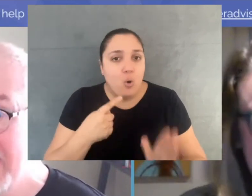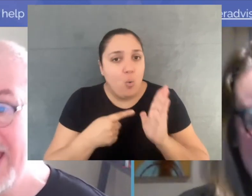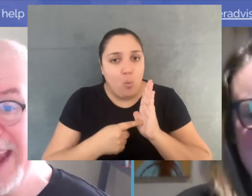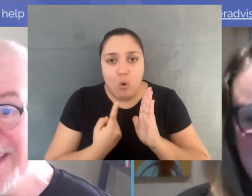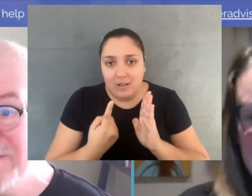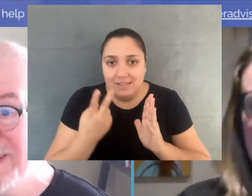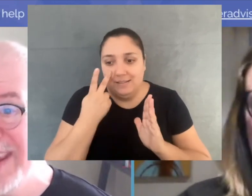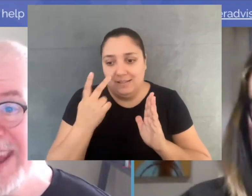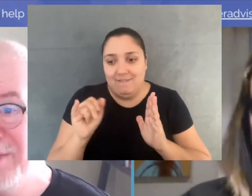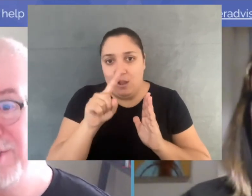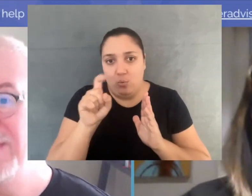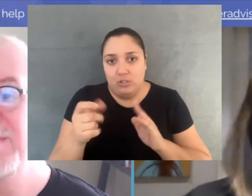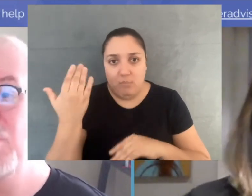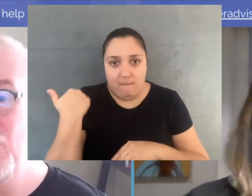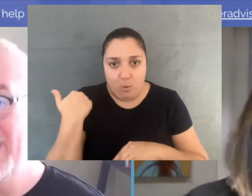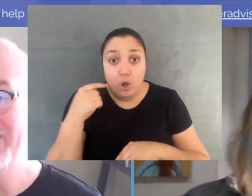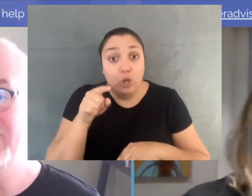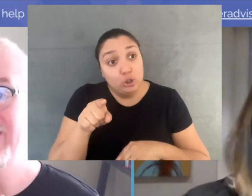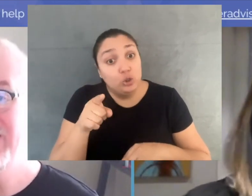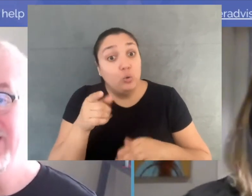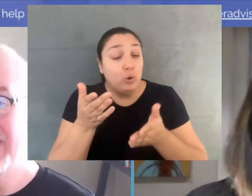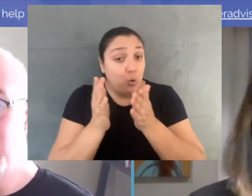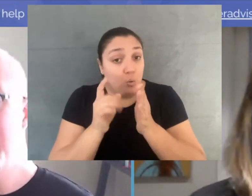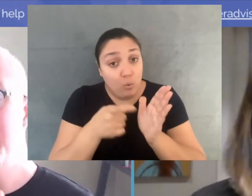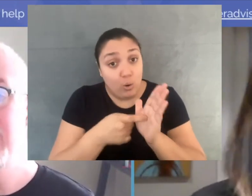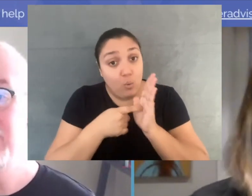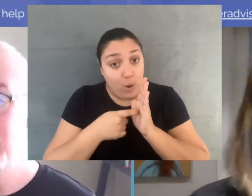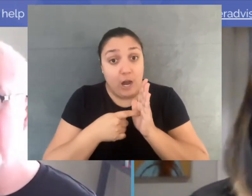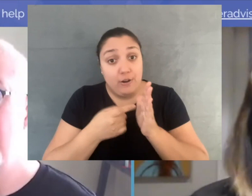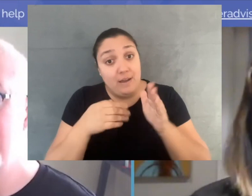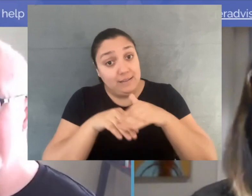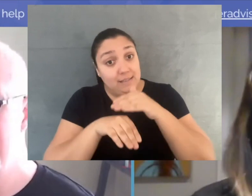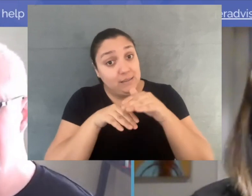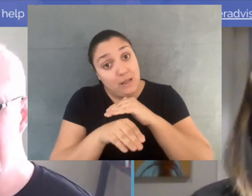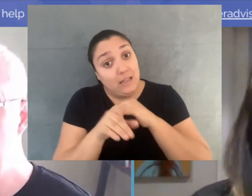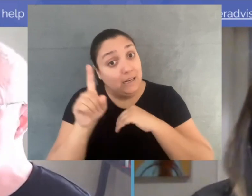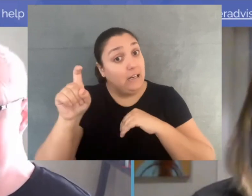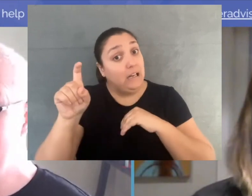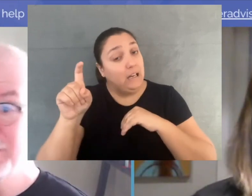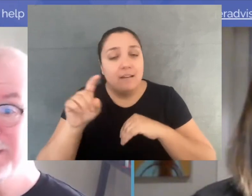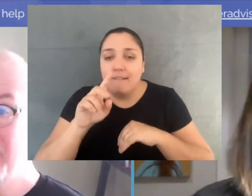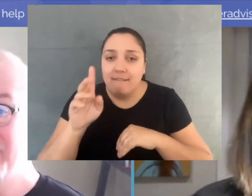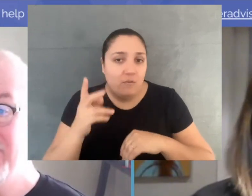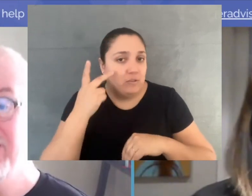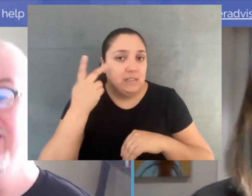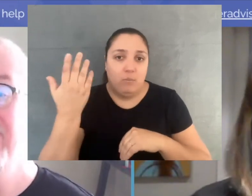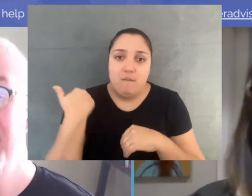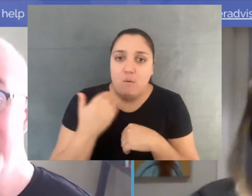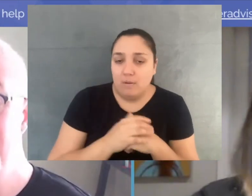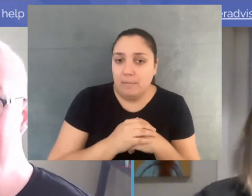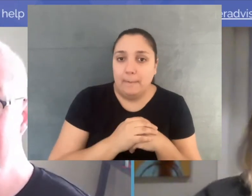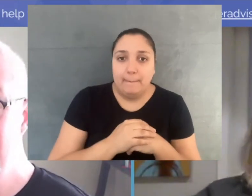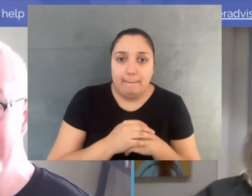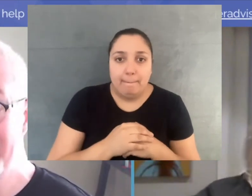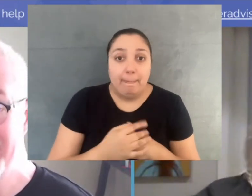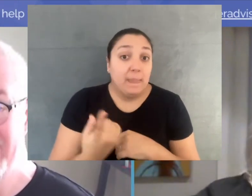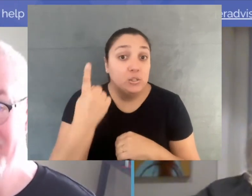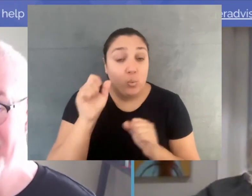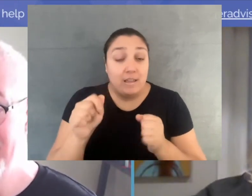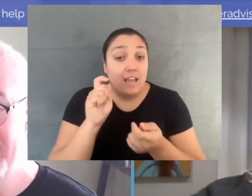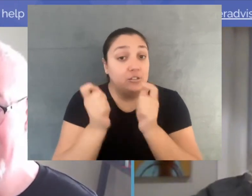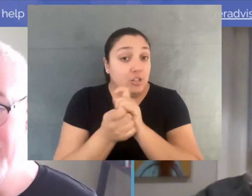questions. And I have never once seen that question of, do you require accessibility help? I'm sure there's some out there.